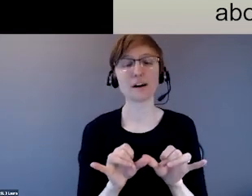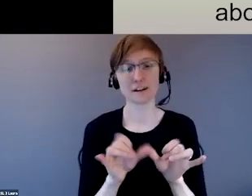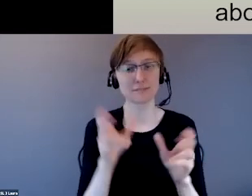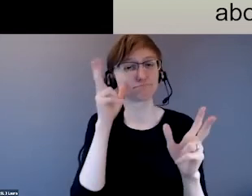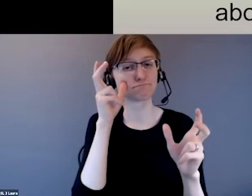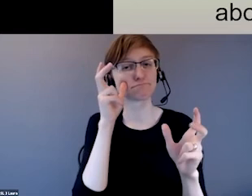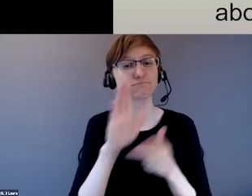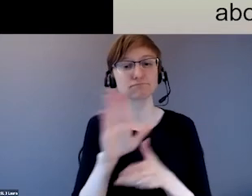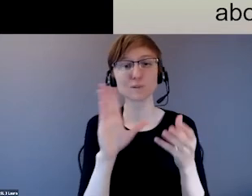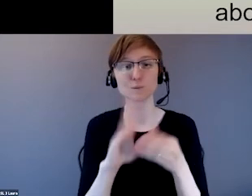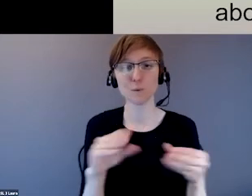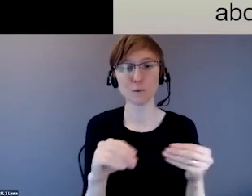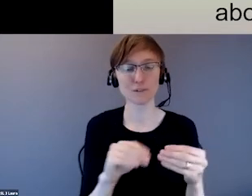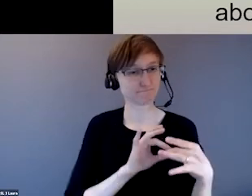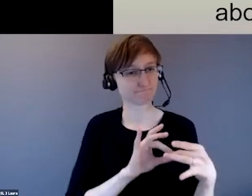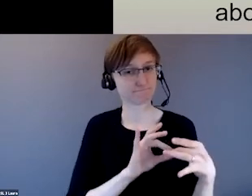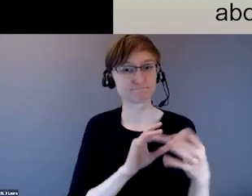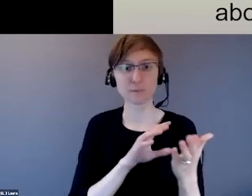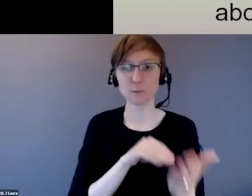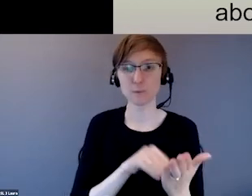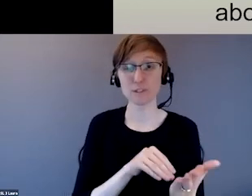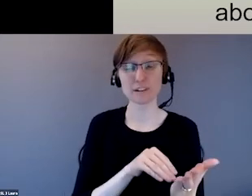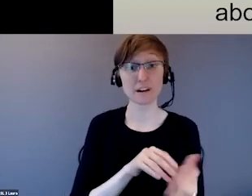very personal changes in perspective.